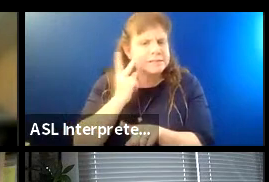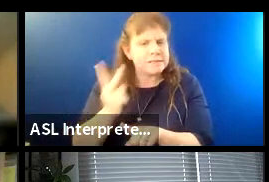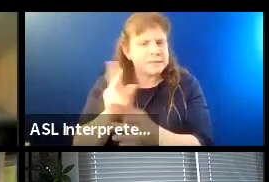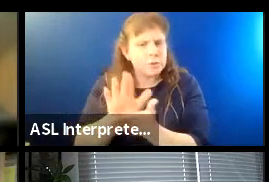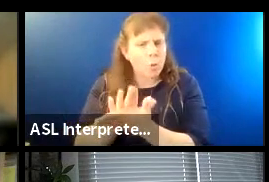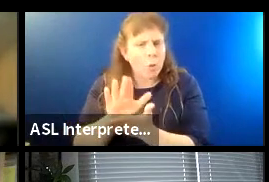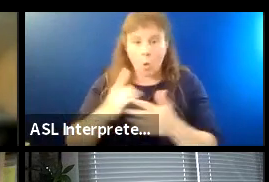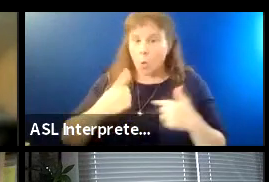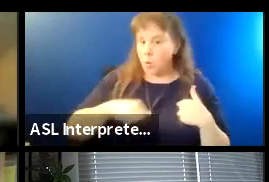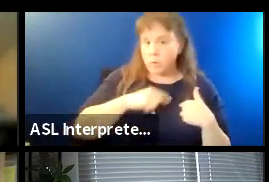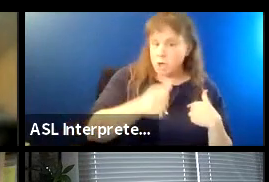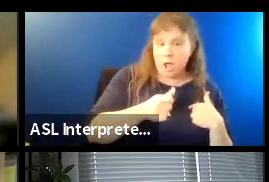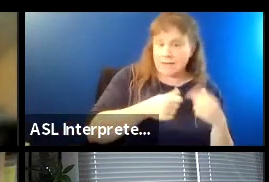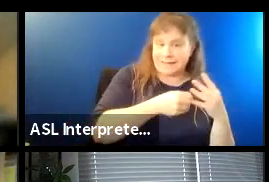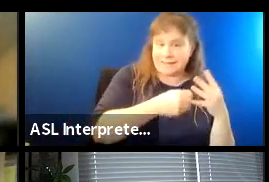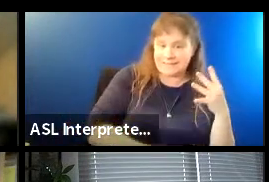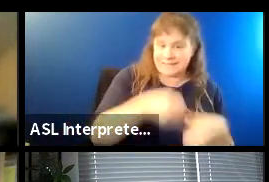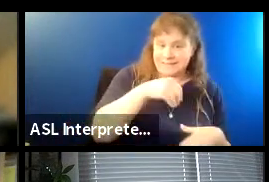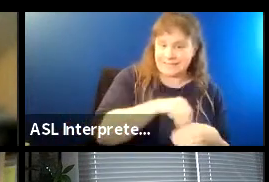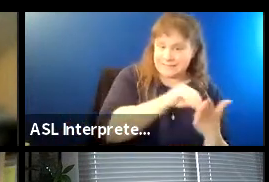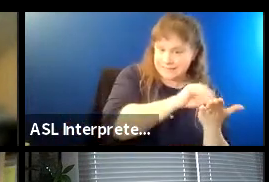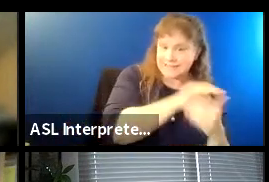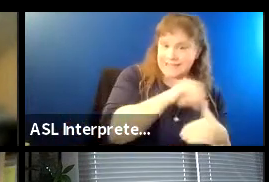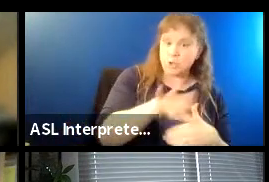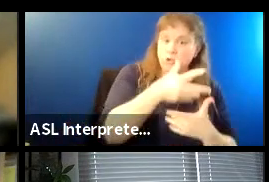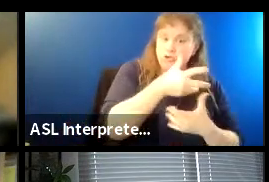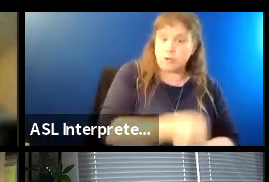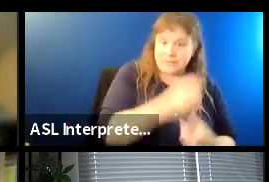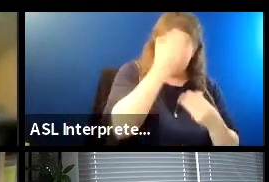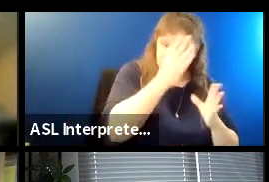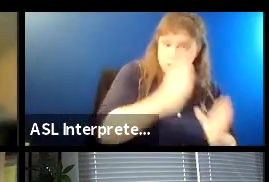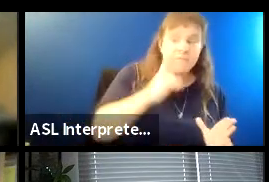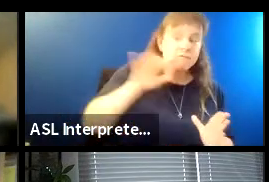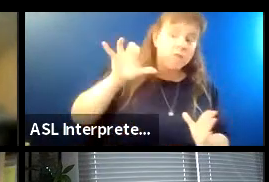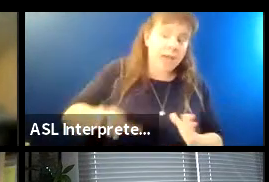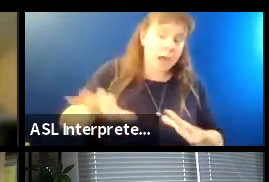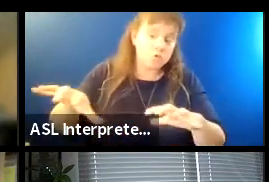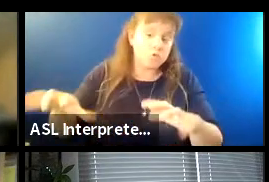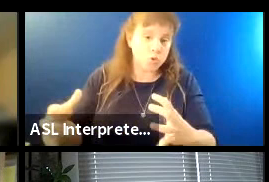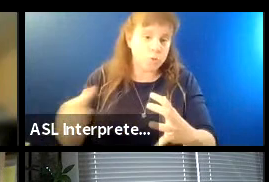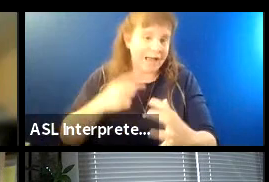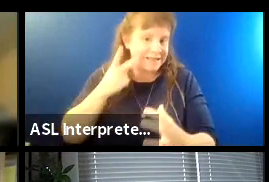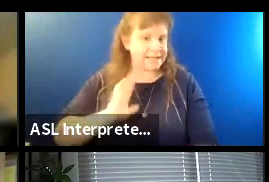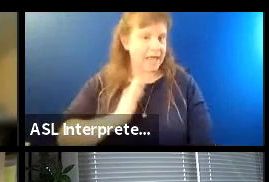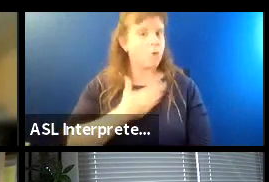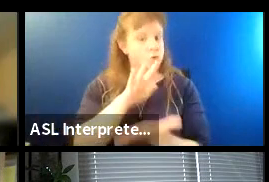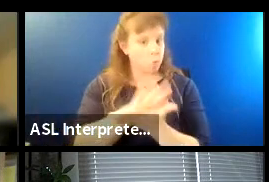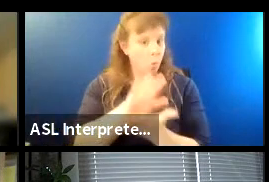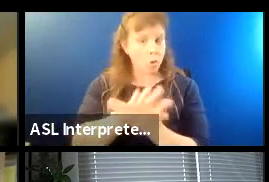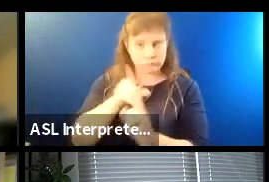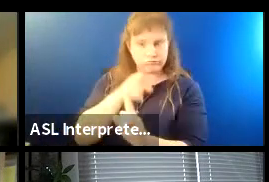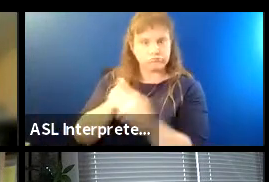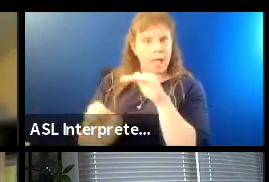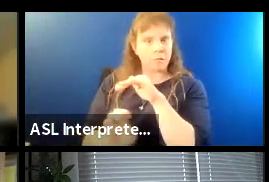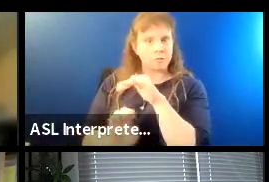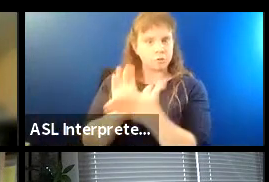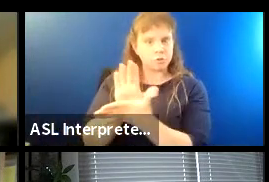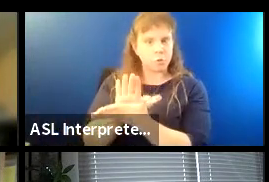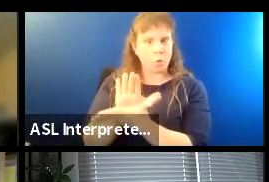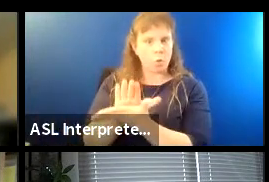weren't listed in your trusted messenger, and I certainly, for that population, I see our schools, especially elementary